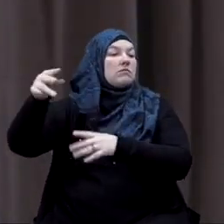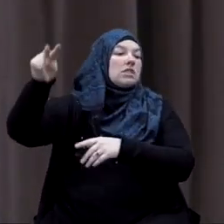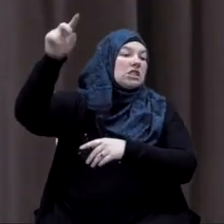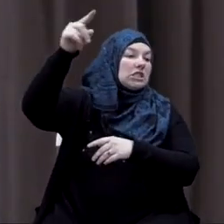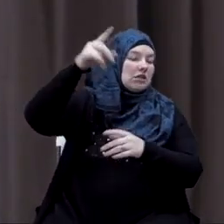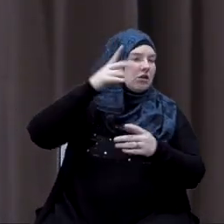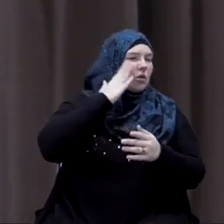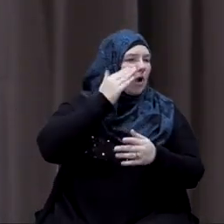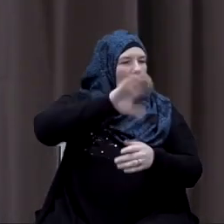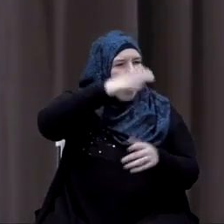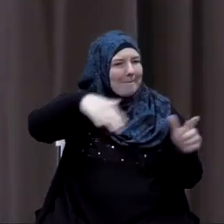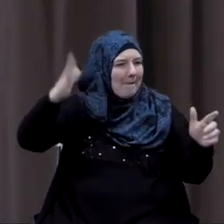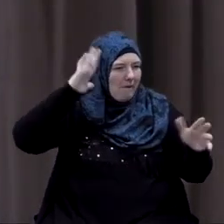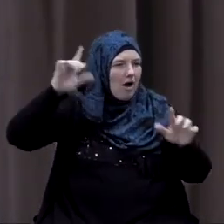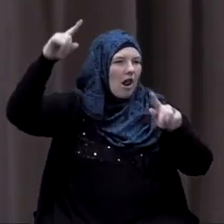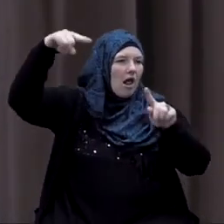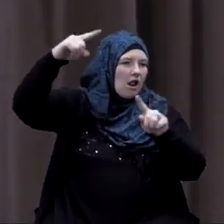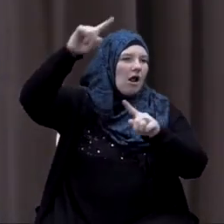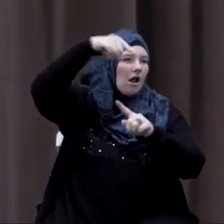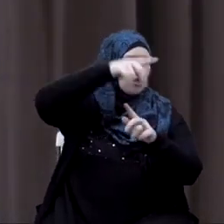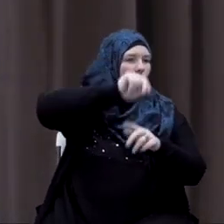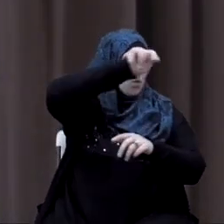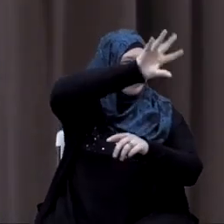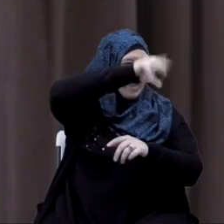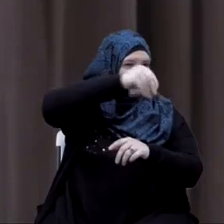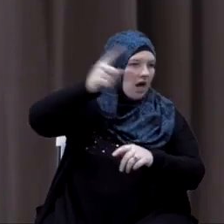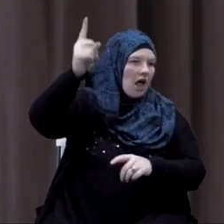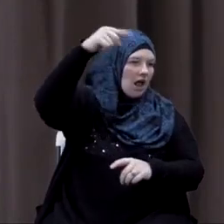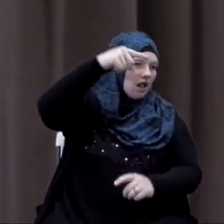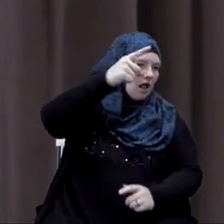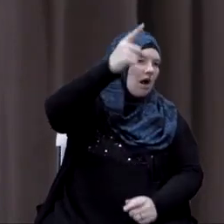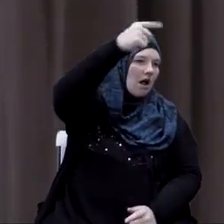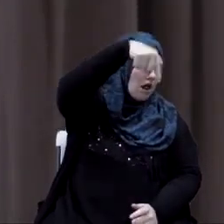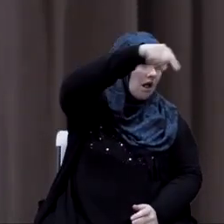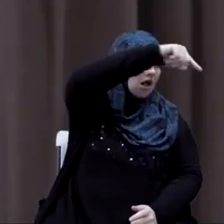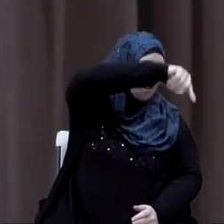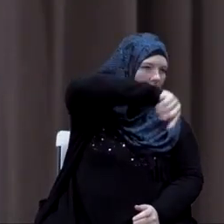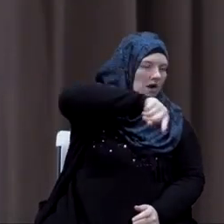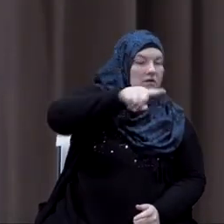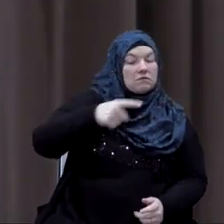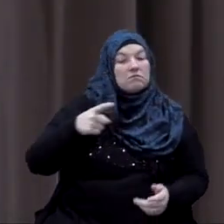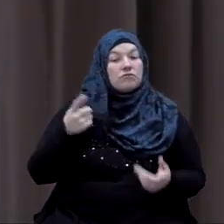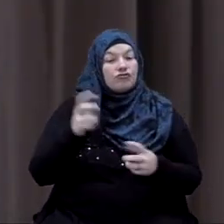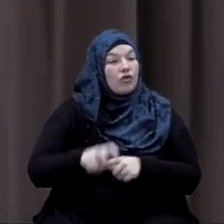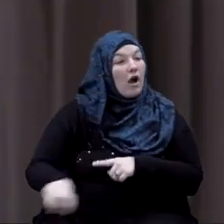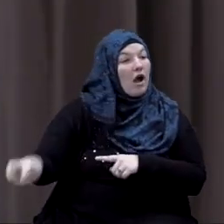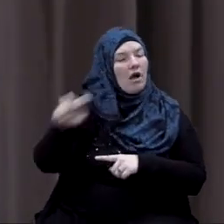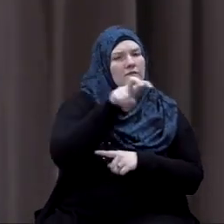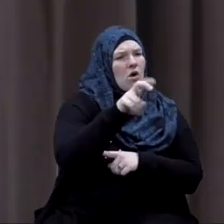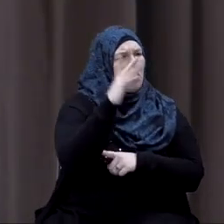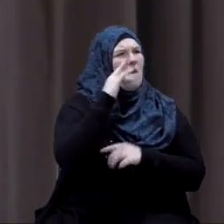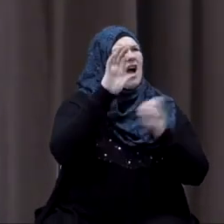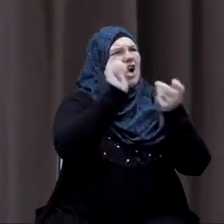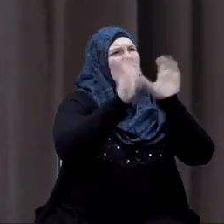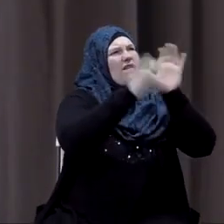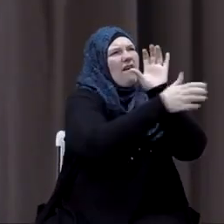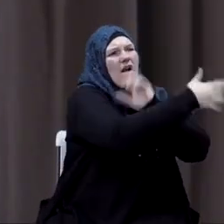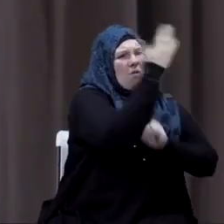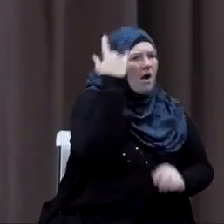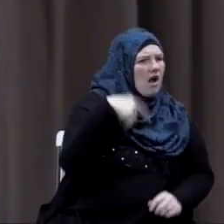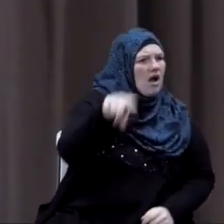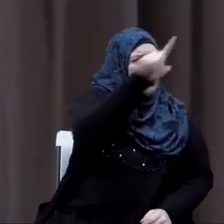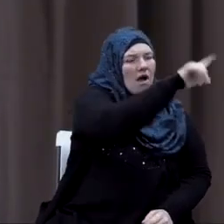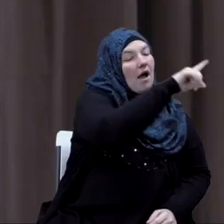culture by their own faith, by the way they worshipped Allah subhanahu wa ta'ala, by the way they conducted themselves in